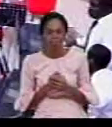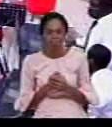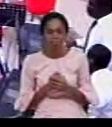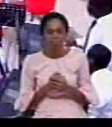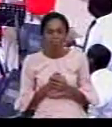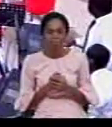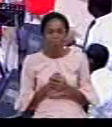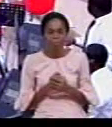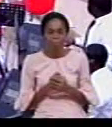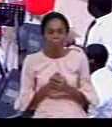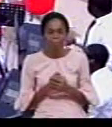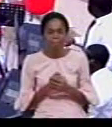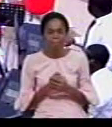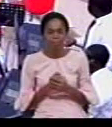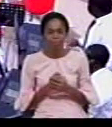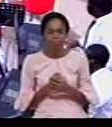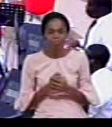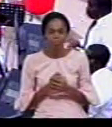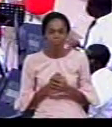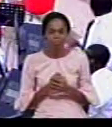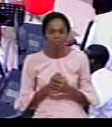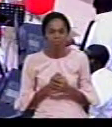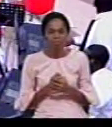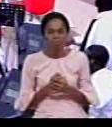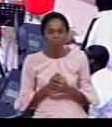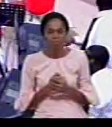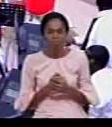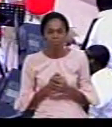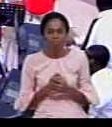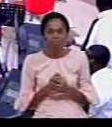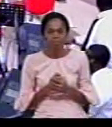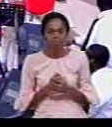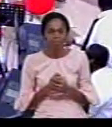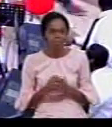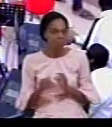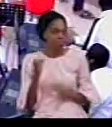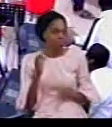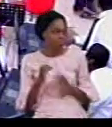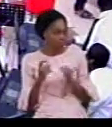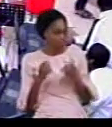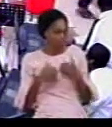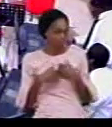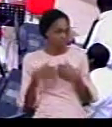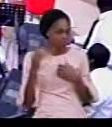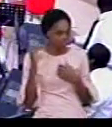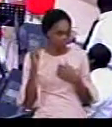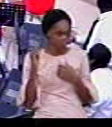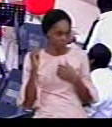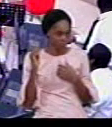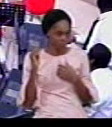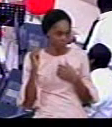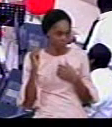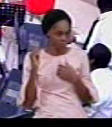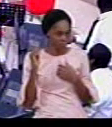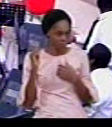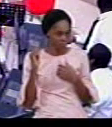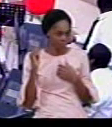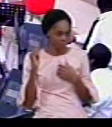If you want, you have testimony, God has done something, please come out quickly. Miracle.